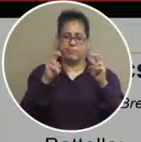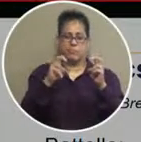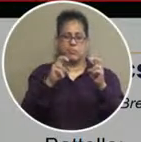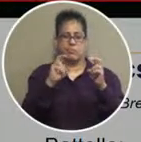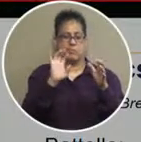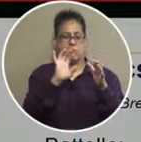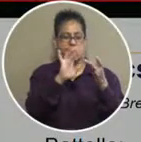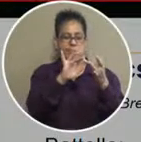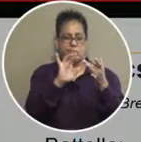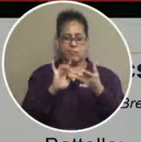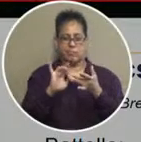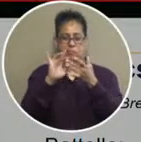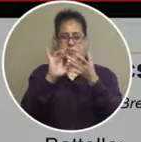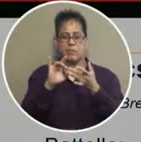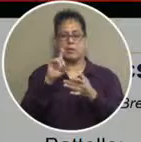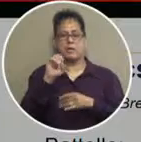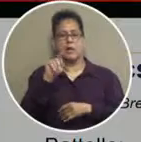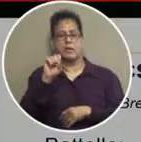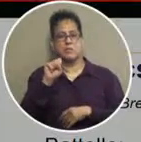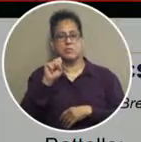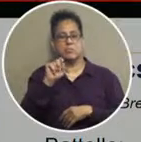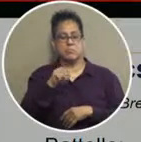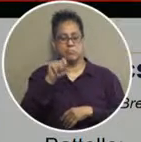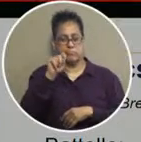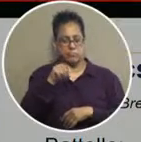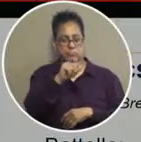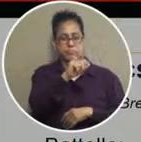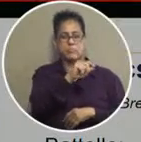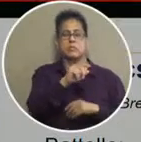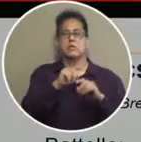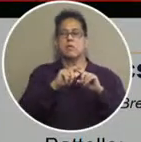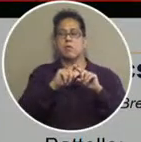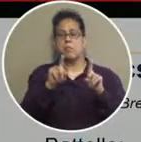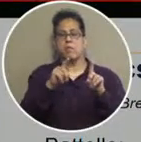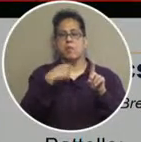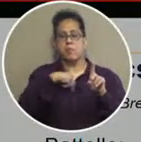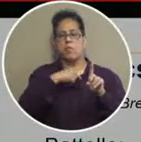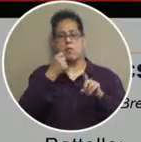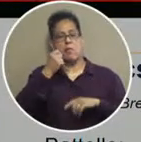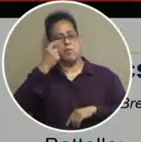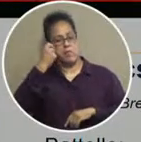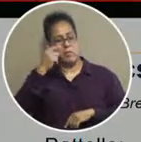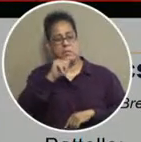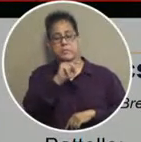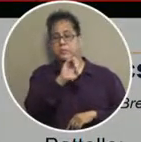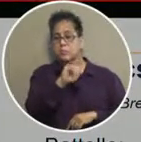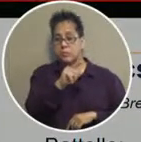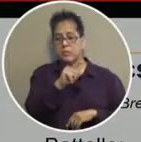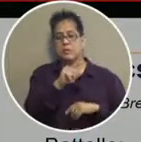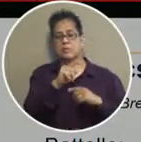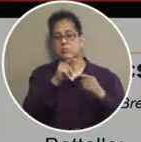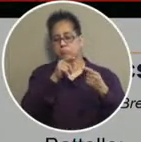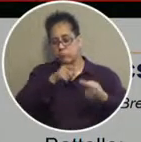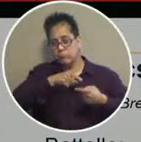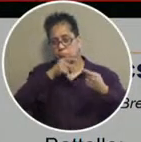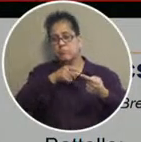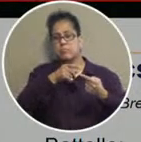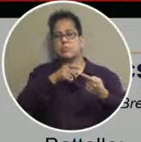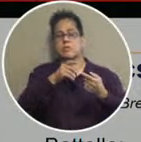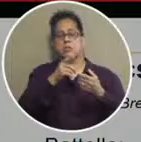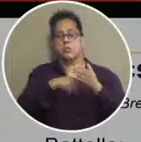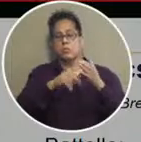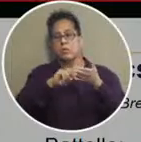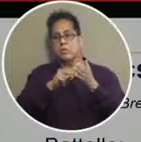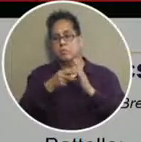will. We've worked at the state level during pandemics. We understand the trials and tribulations of what